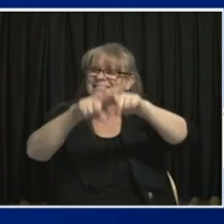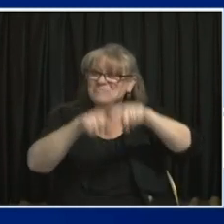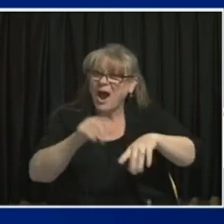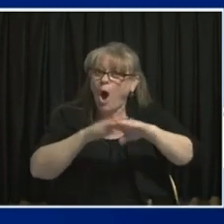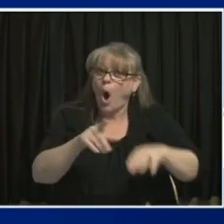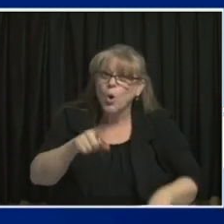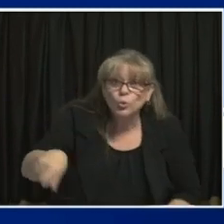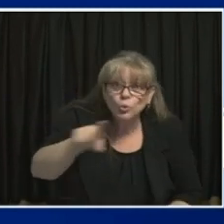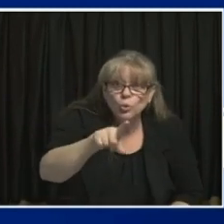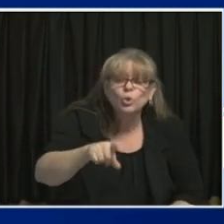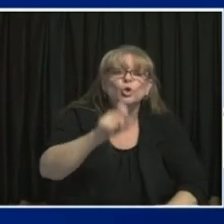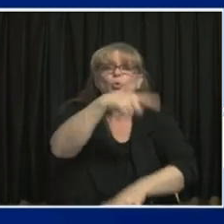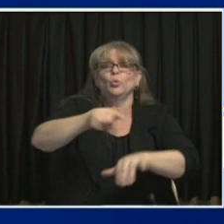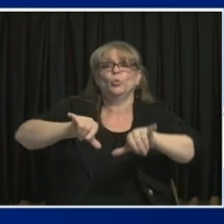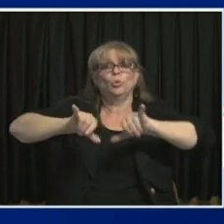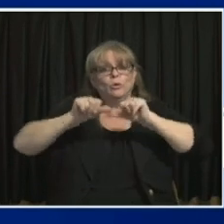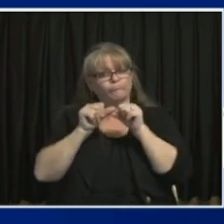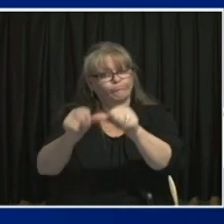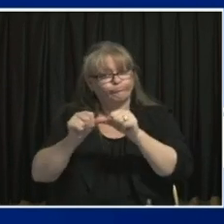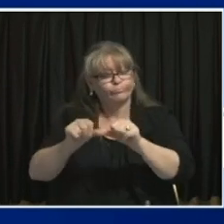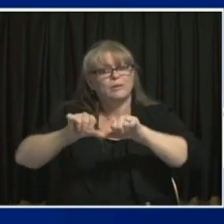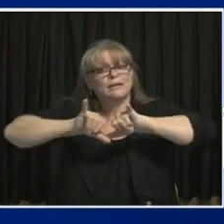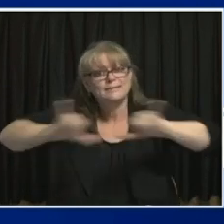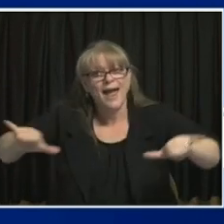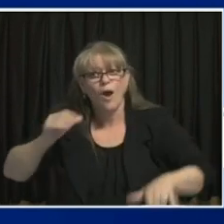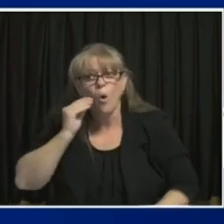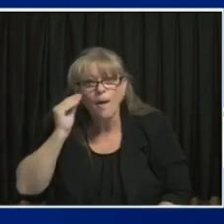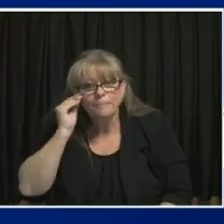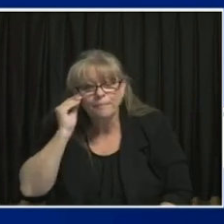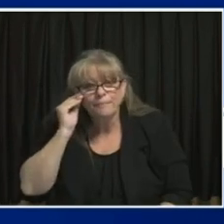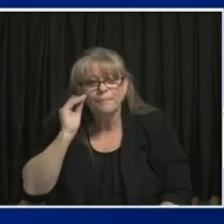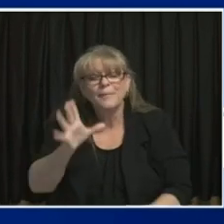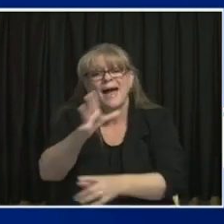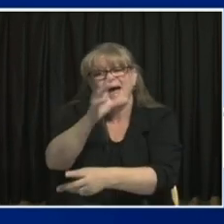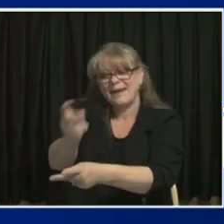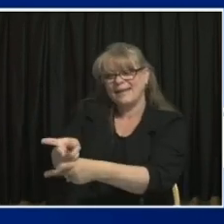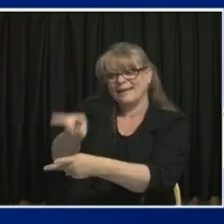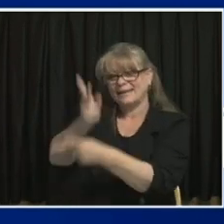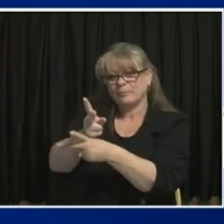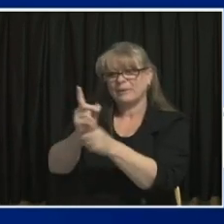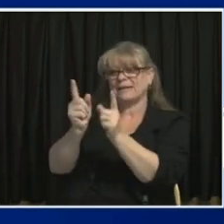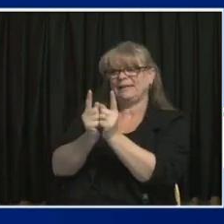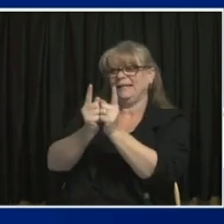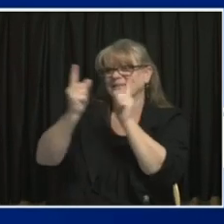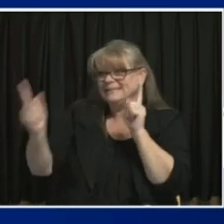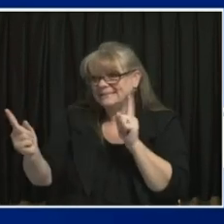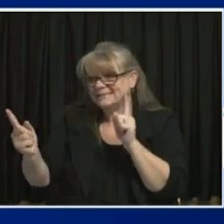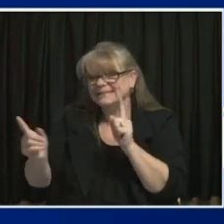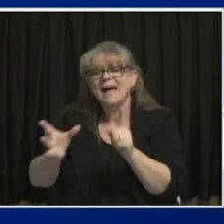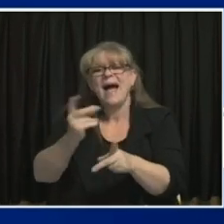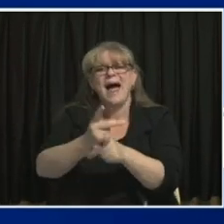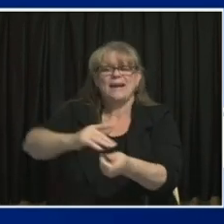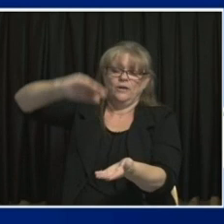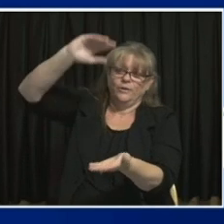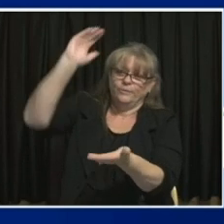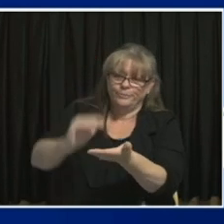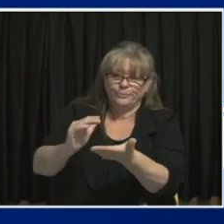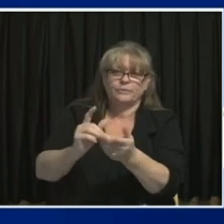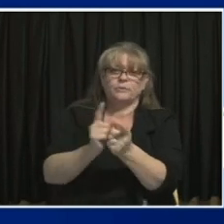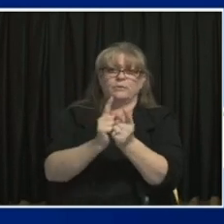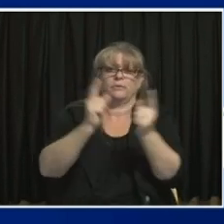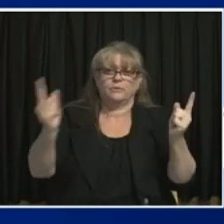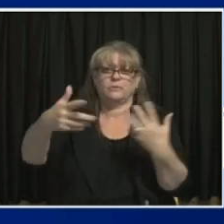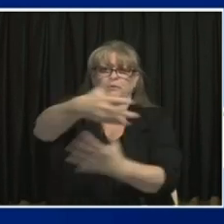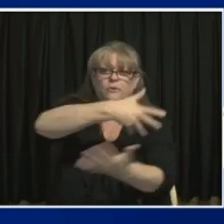out, how well you're 6 feet from others and limiting your social interactions, and how well you're wearing masks when you're in public, including in